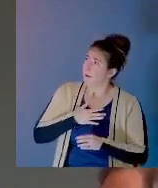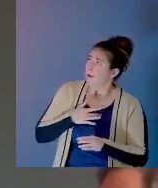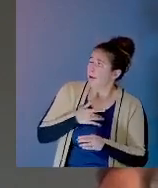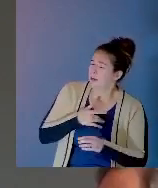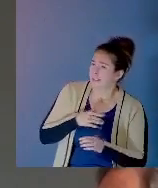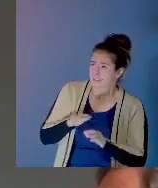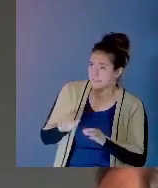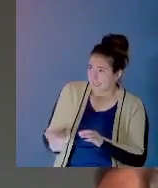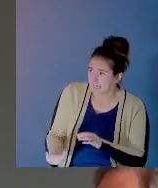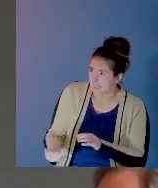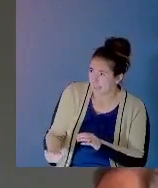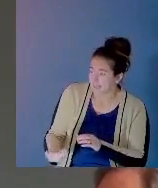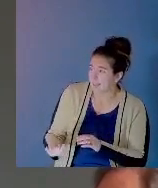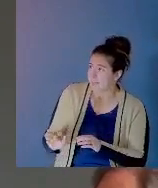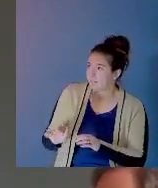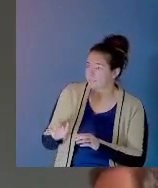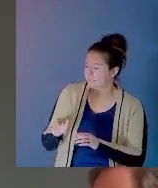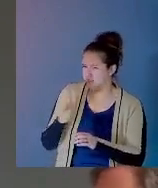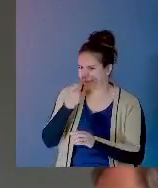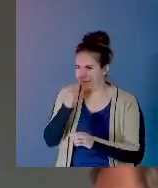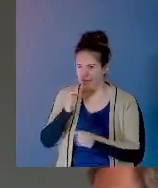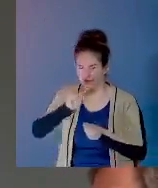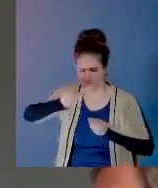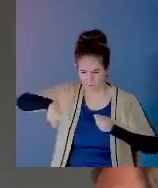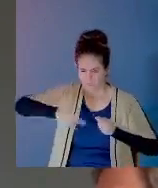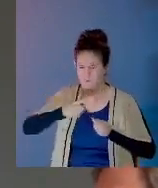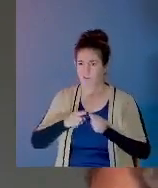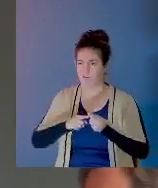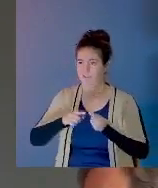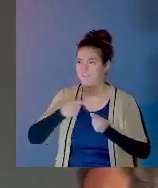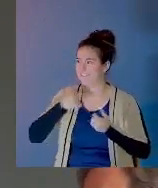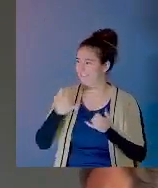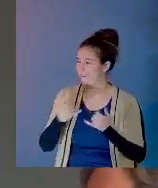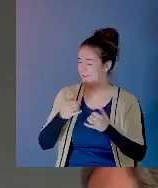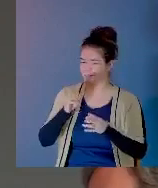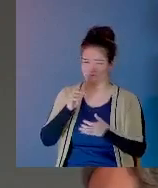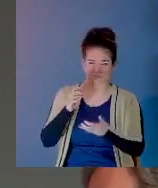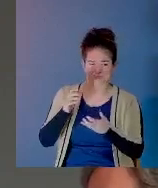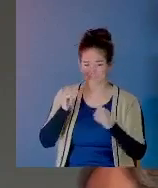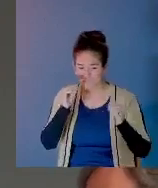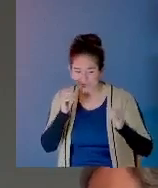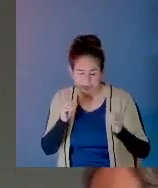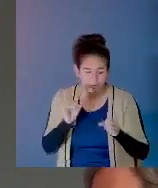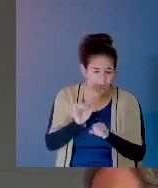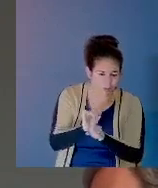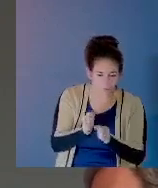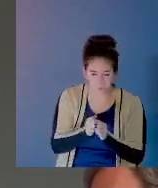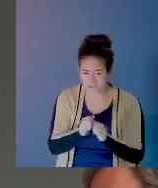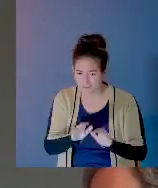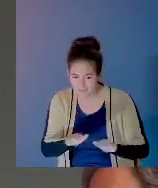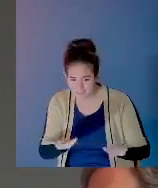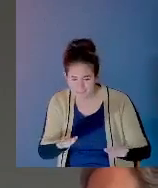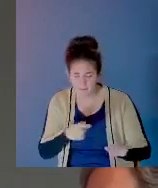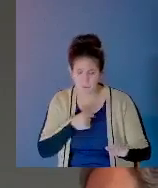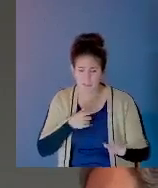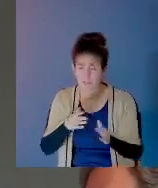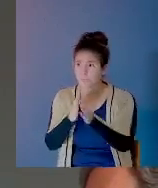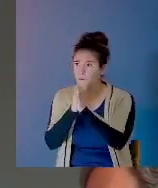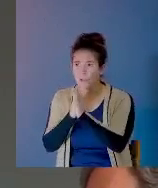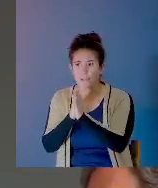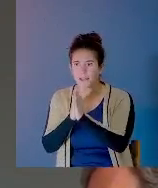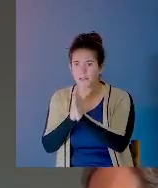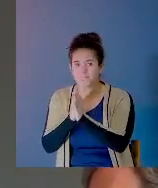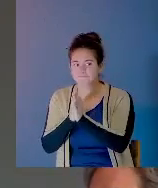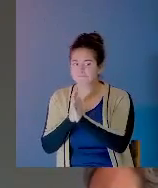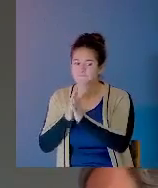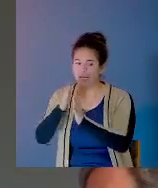really cool, like a full circle now, like I'm working with little kids, and I just pray that, you know, God will burn that fire in their hearts,